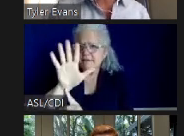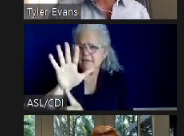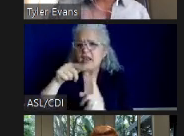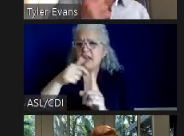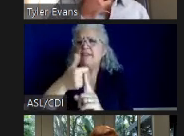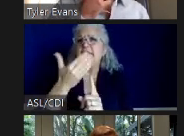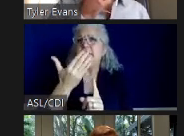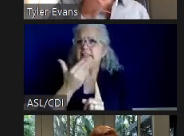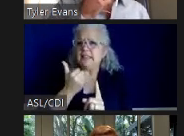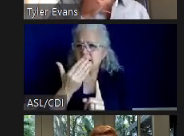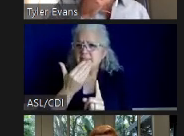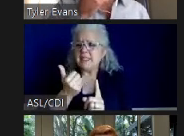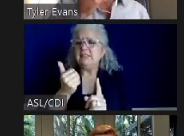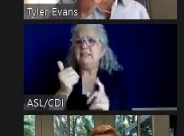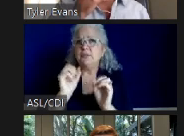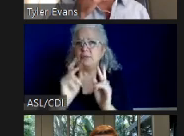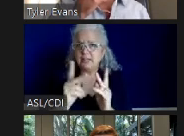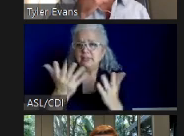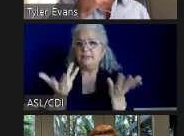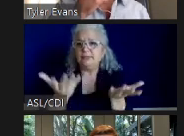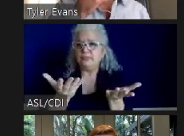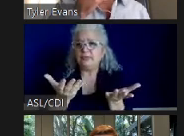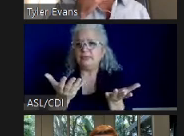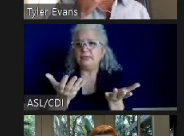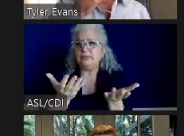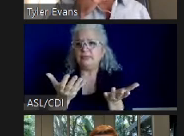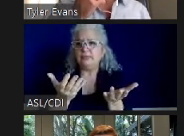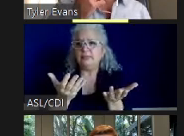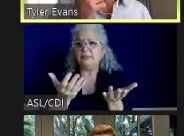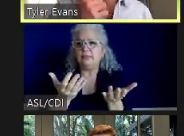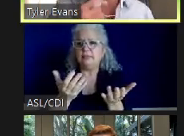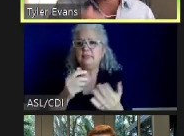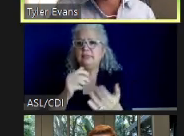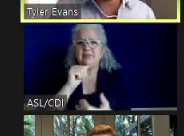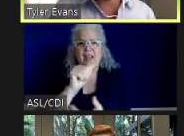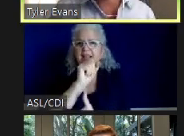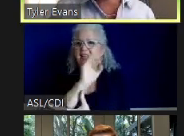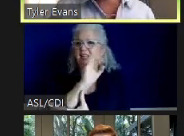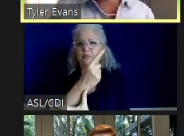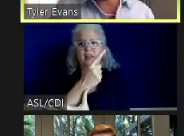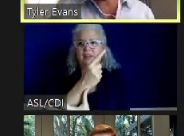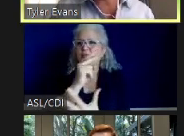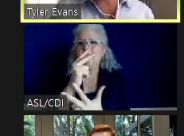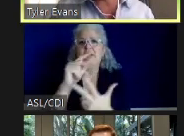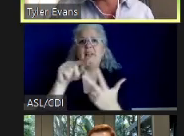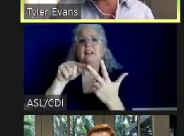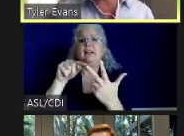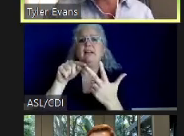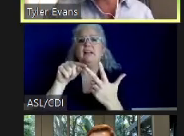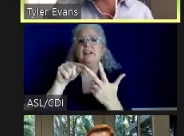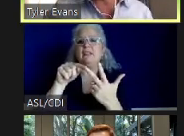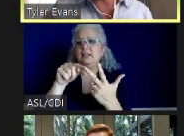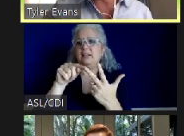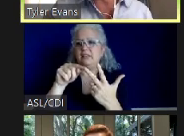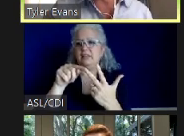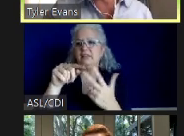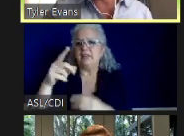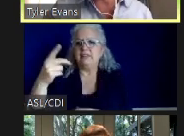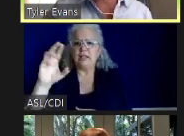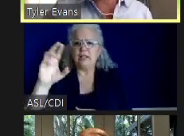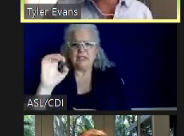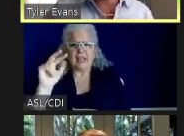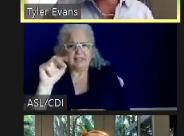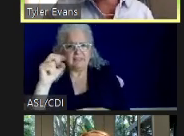right, next. So it's not this group. So I will go to the next slide. Lainey, could I just ask, can I ask if we know occupation